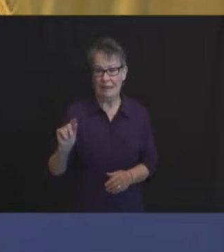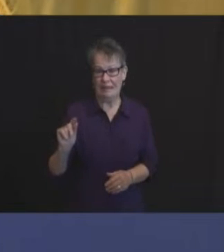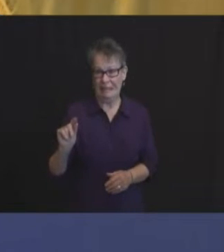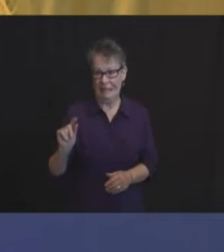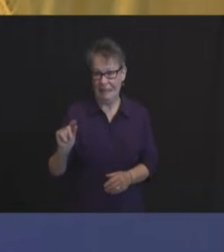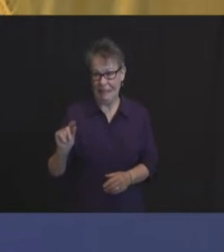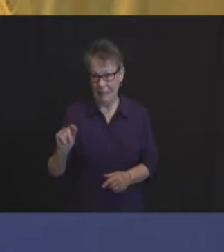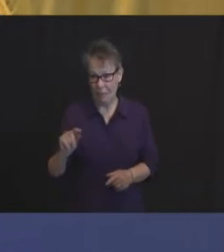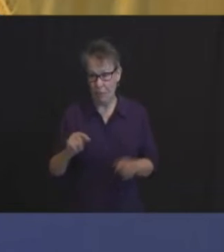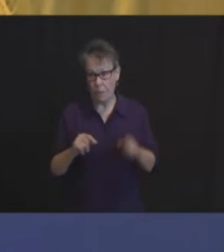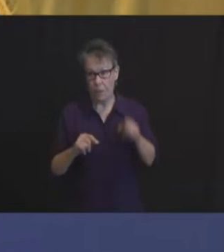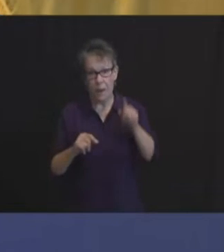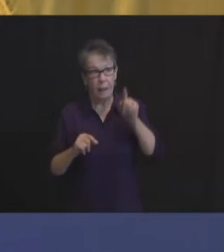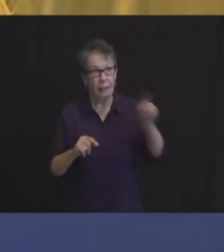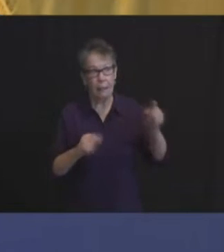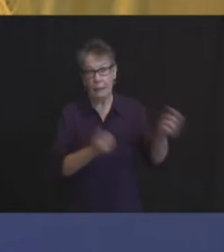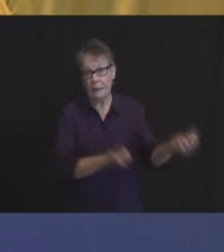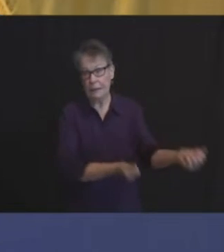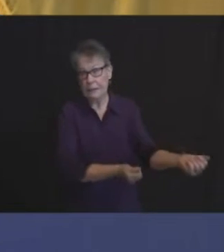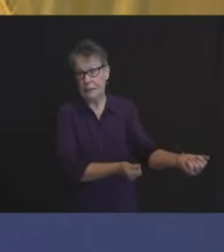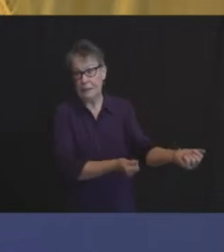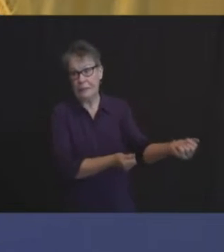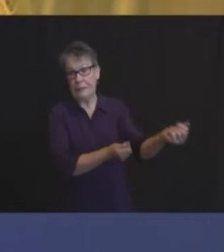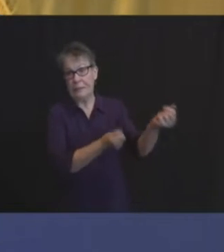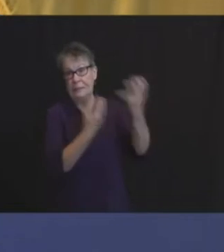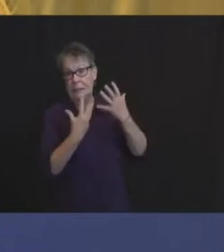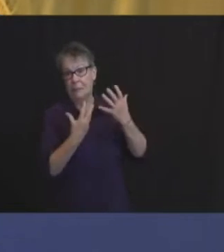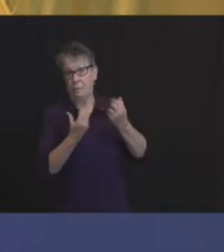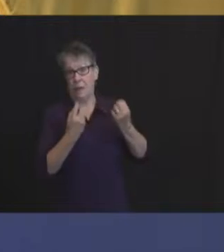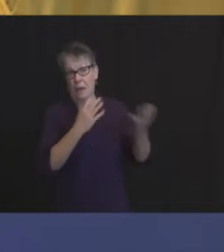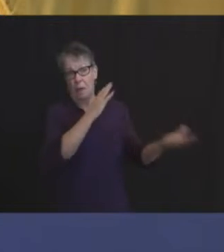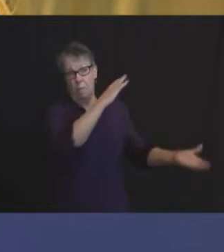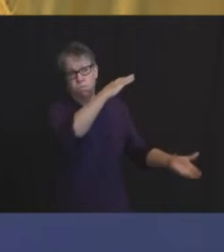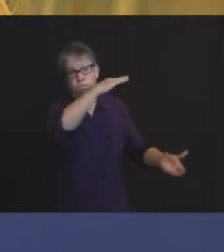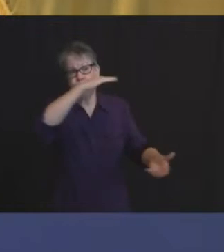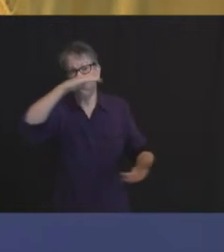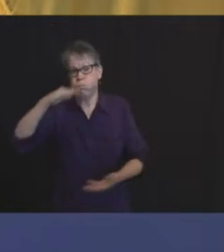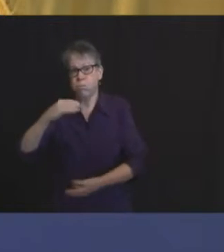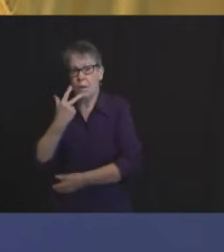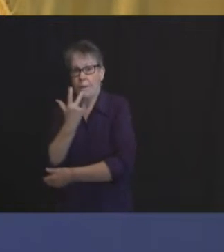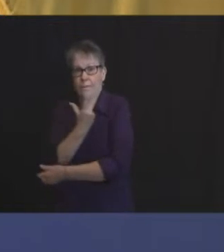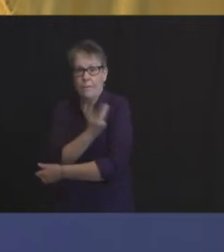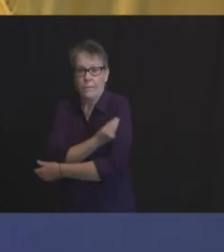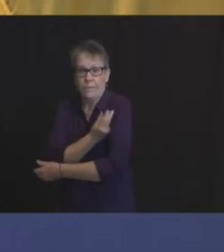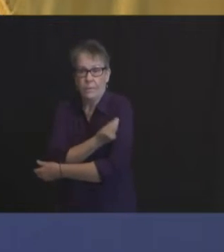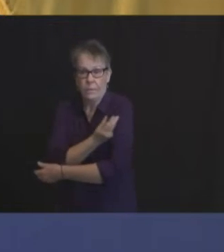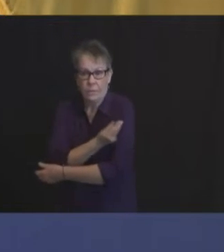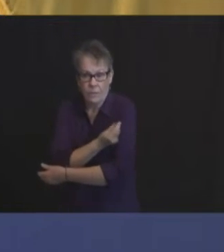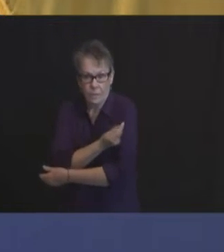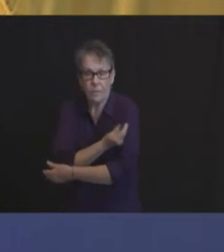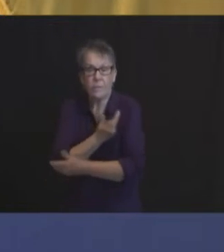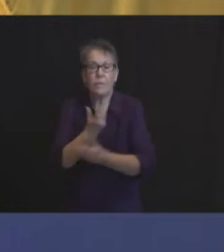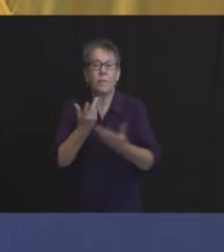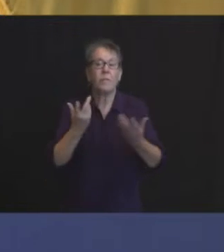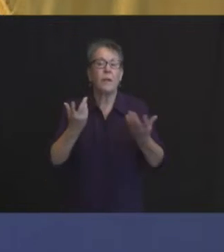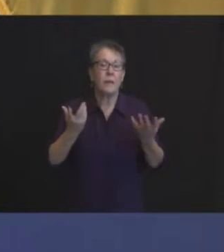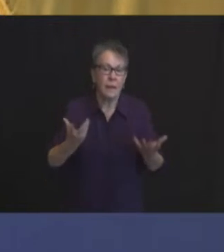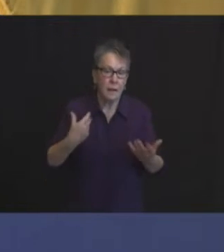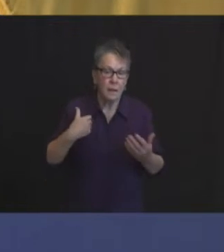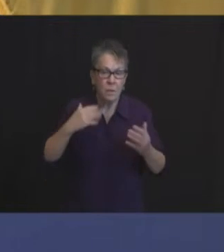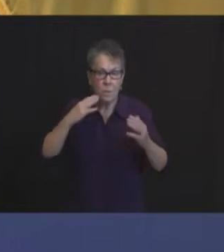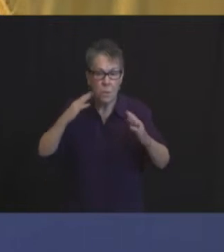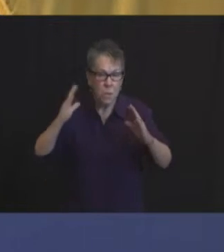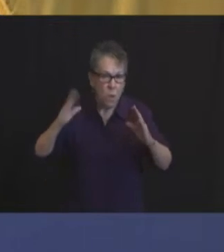and go up not just gradually or somewhat, but to a quantum different level, and we're able to get this much more